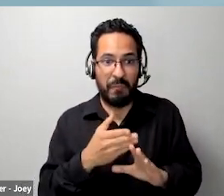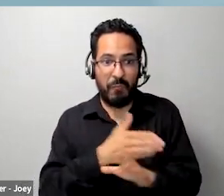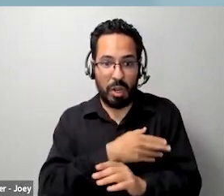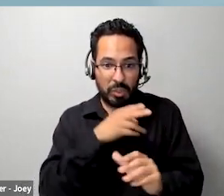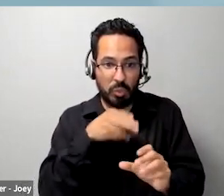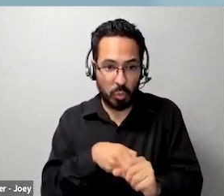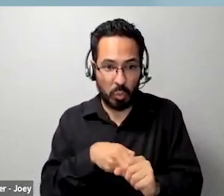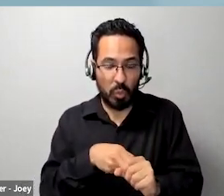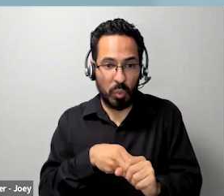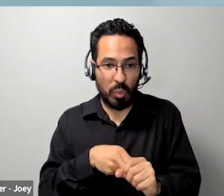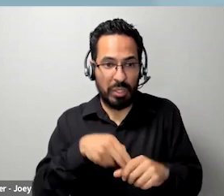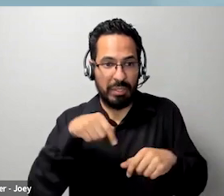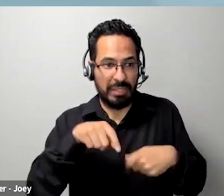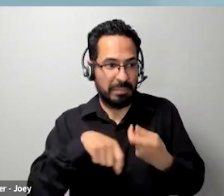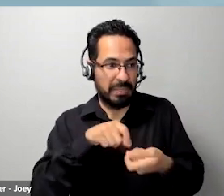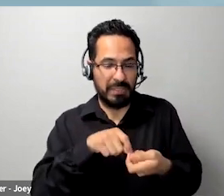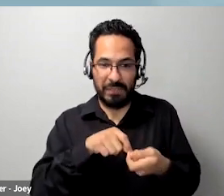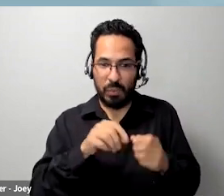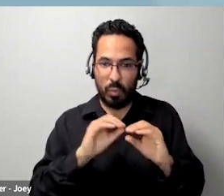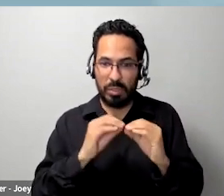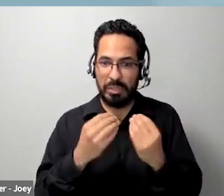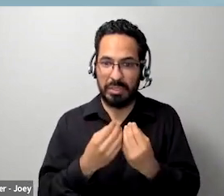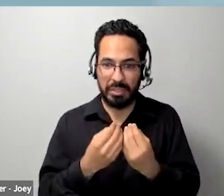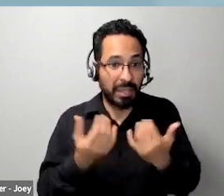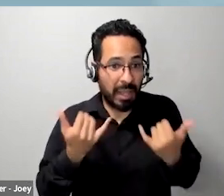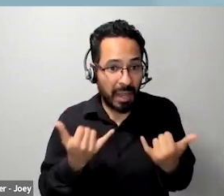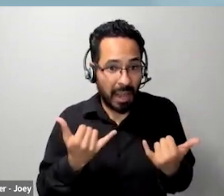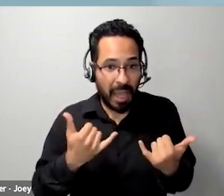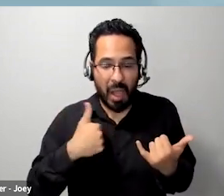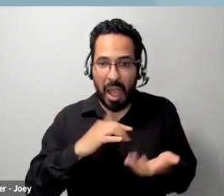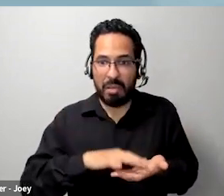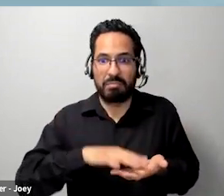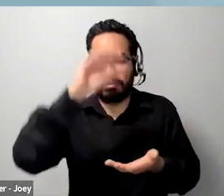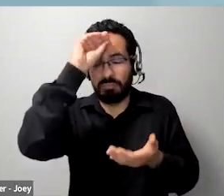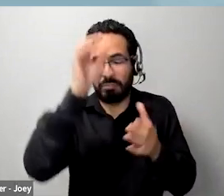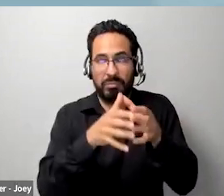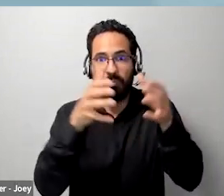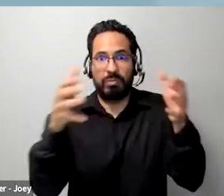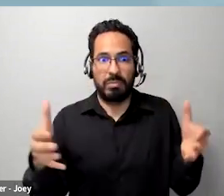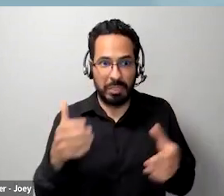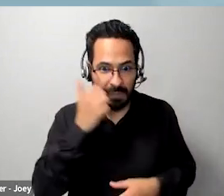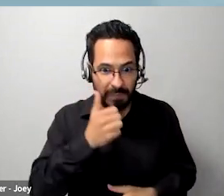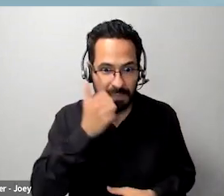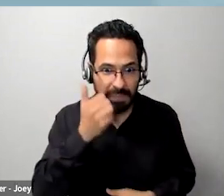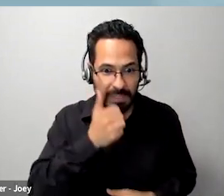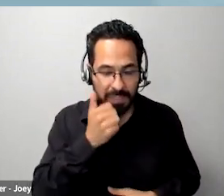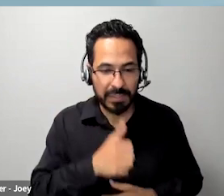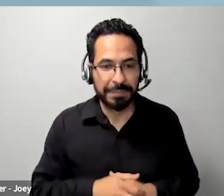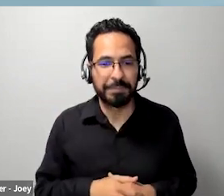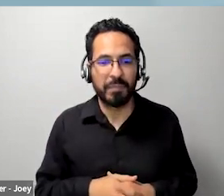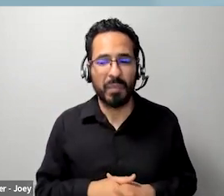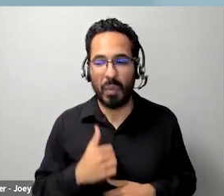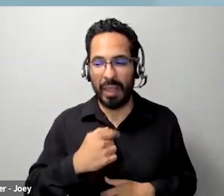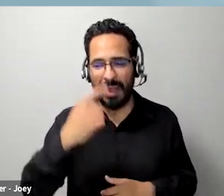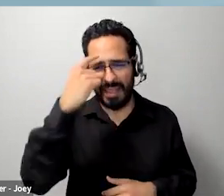joined this particular organization. And now I'm learning so much more every single day. So I think